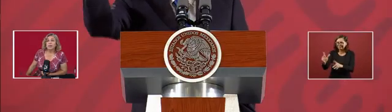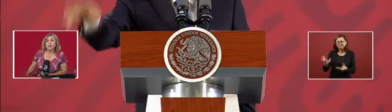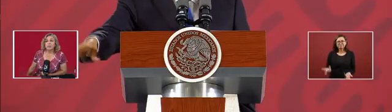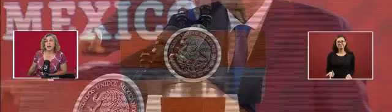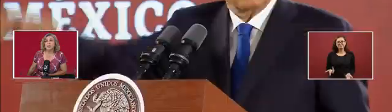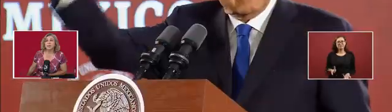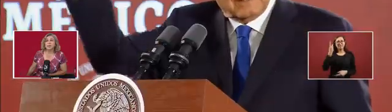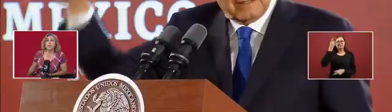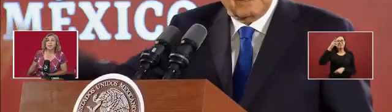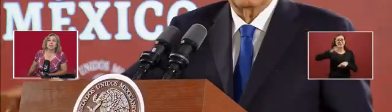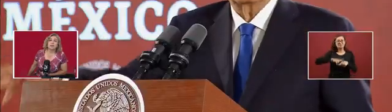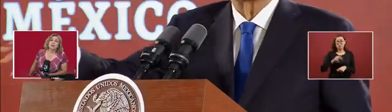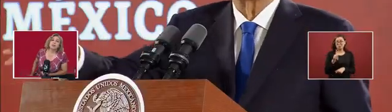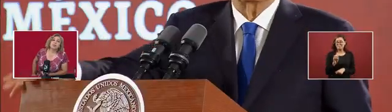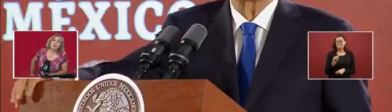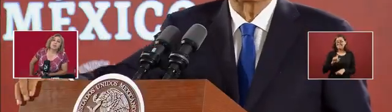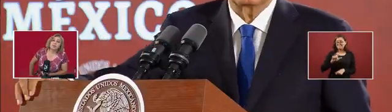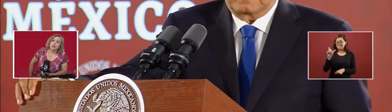Because Raquel